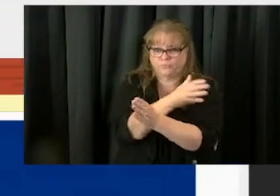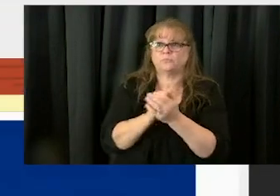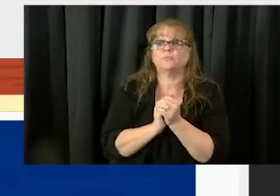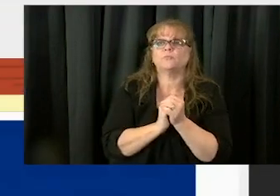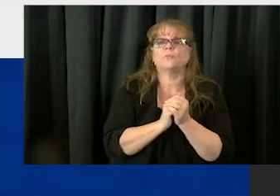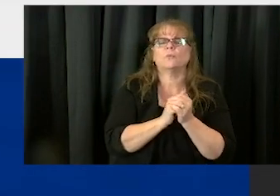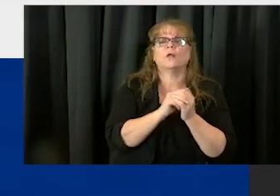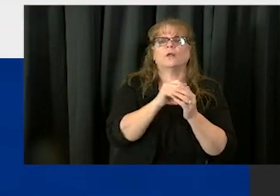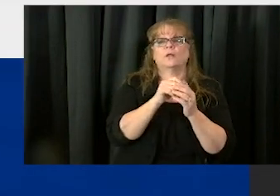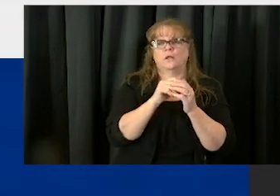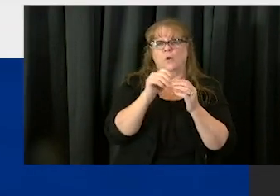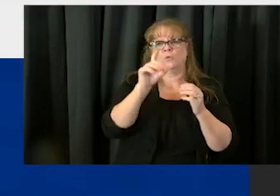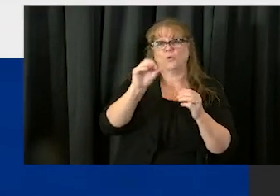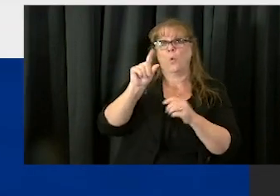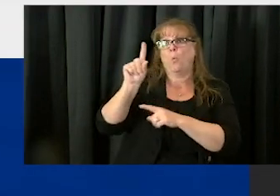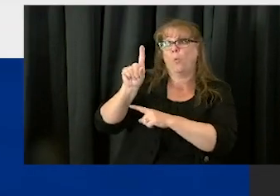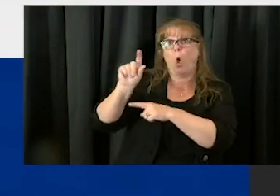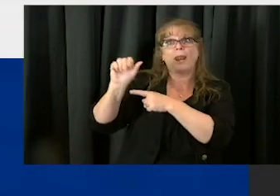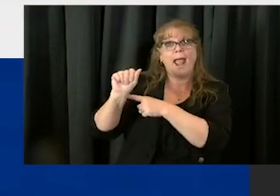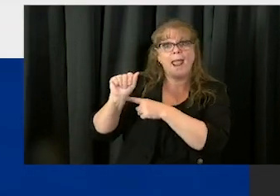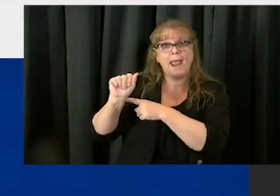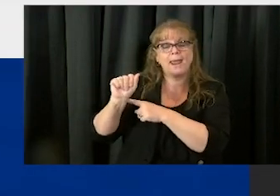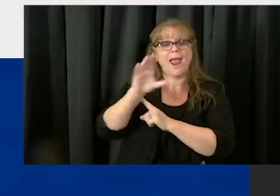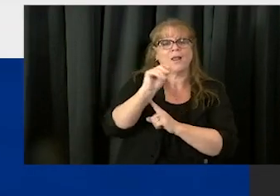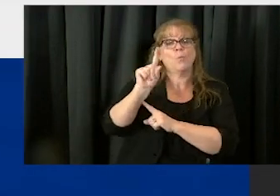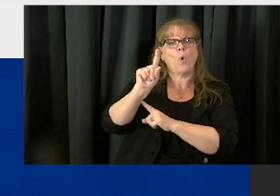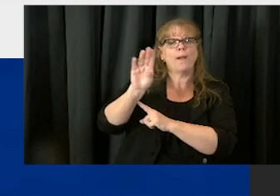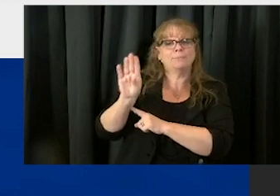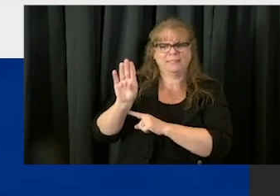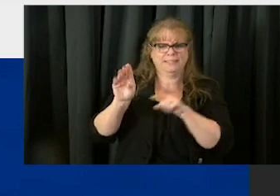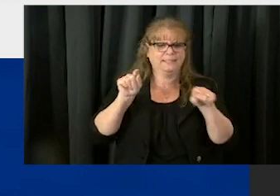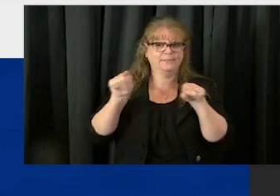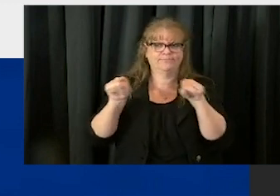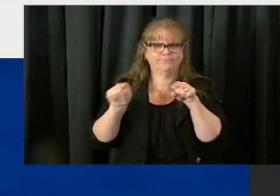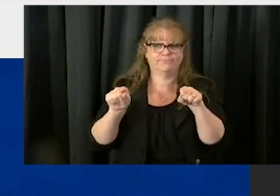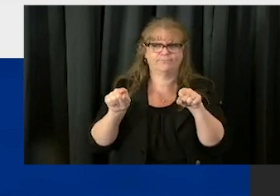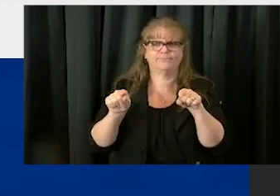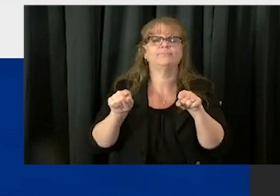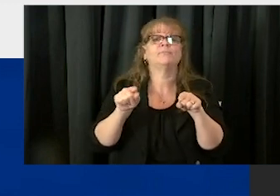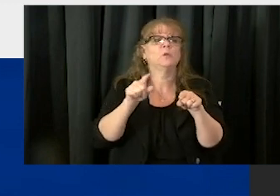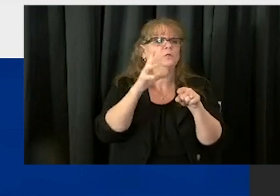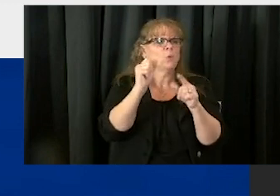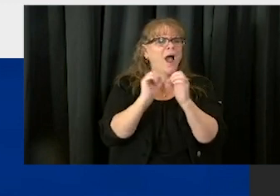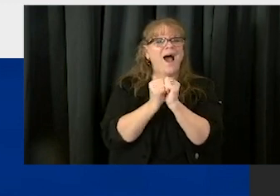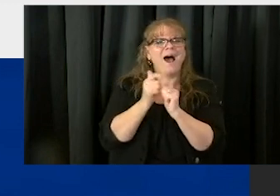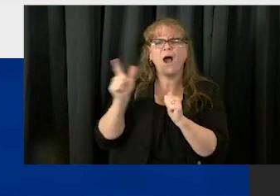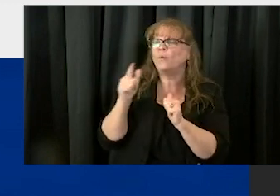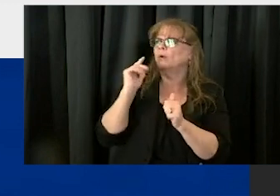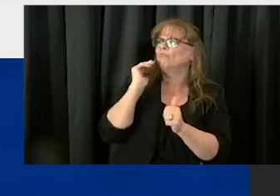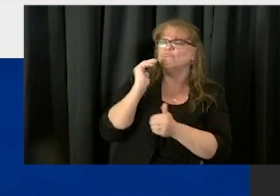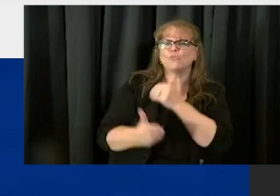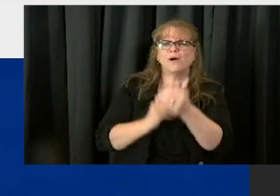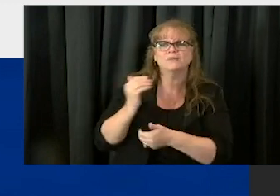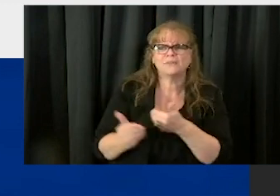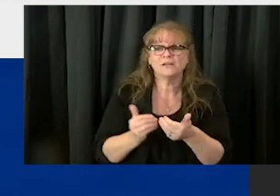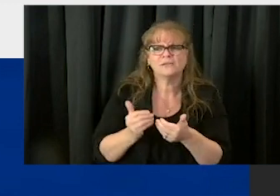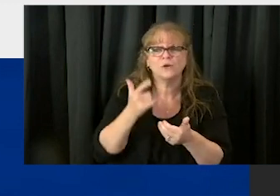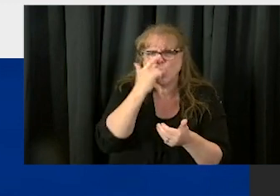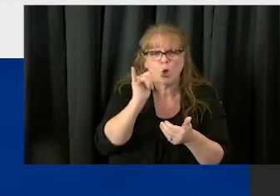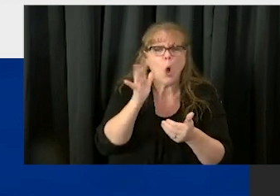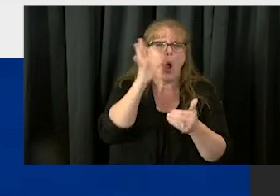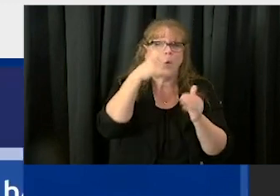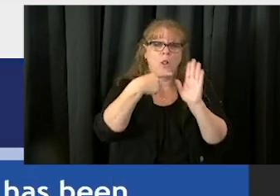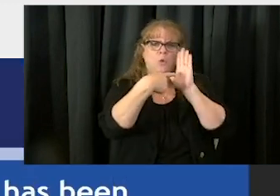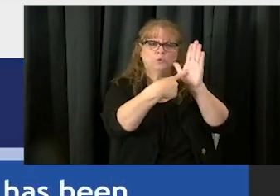1B already starting. How many people we anticipate are in those phases, the timeline, how you get the vaccination if you qualify, how you get more